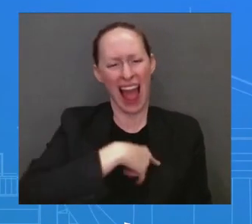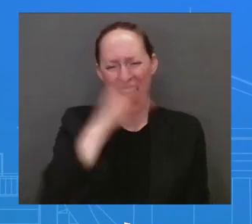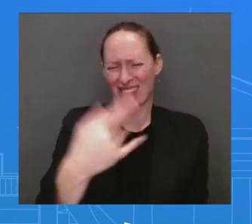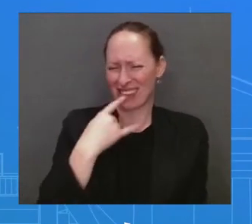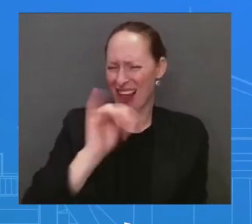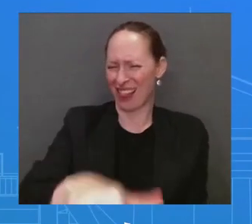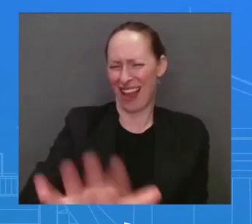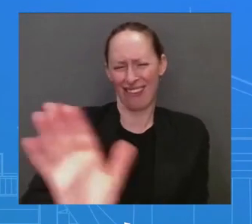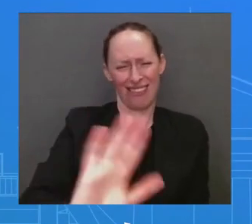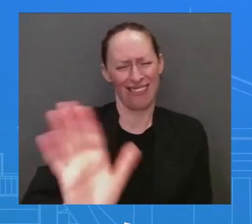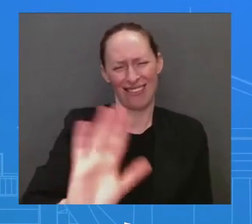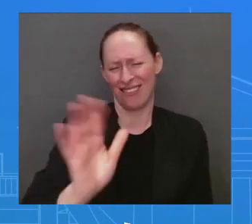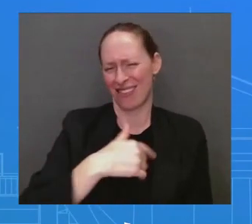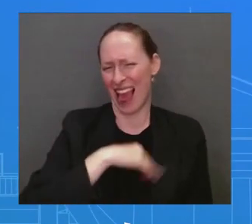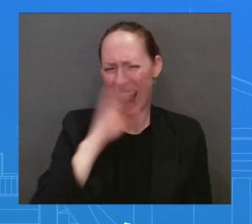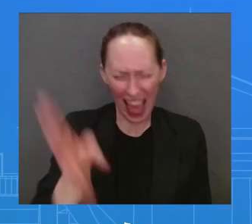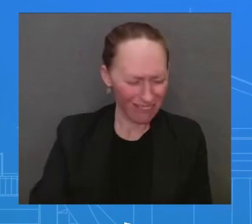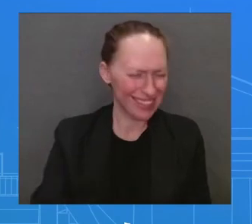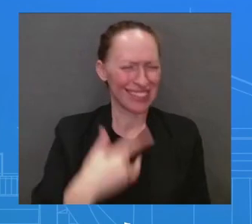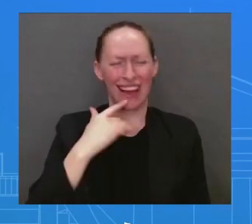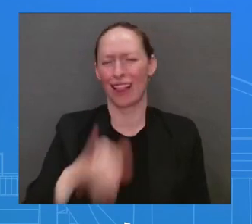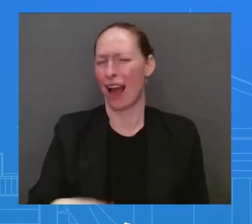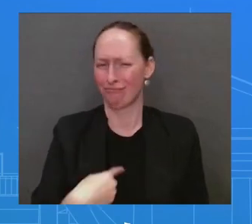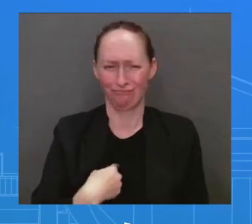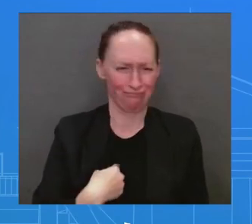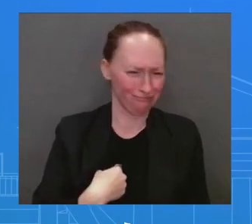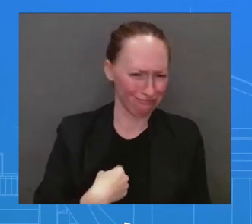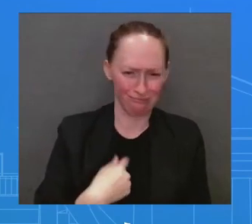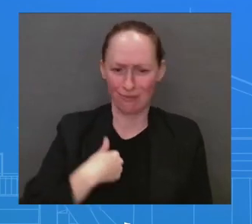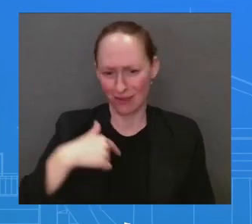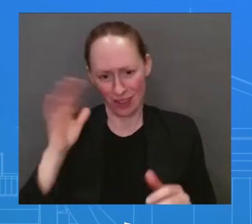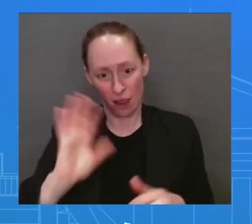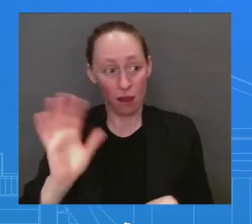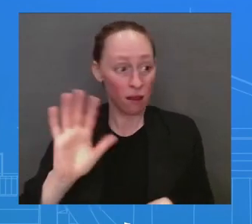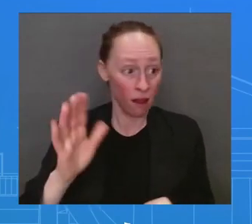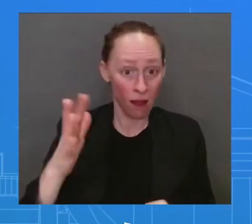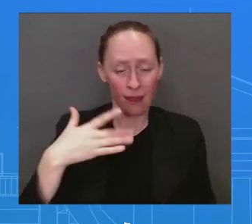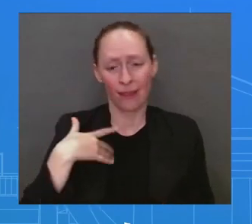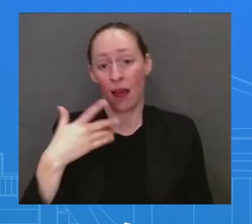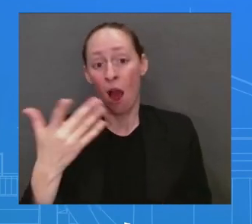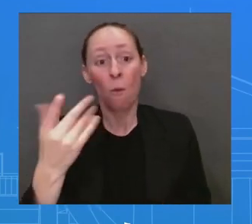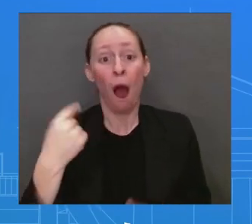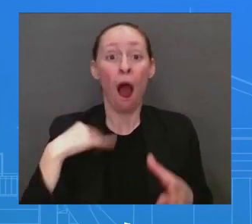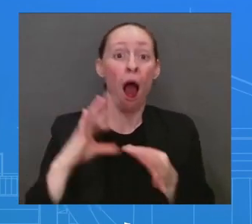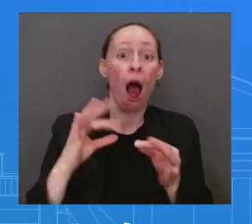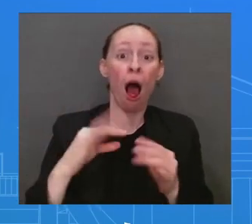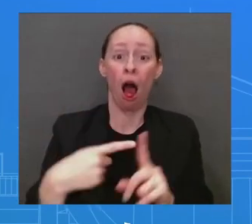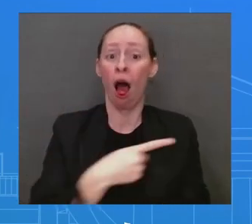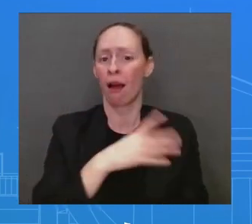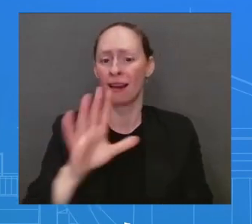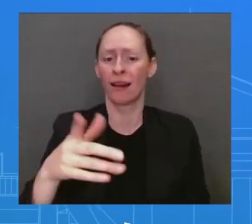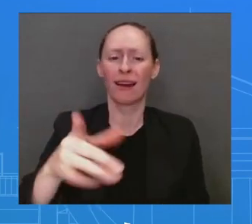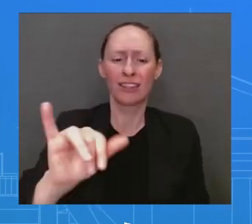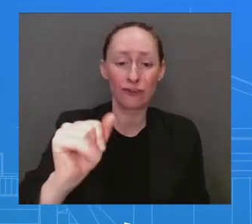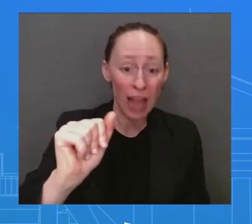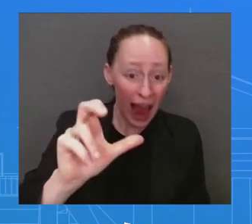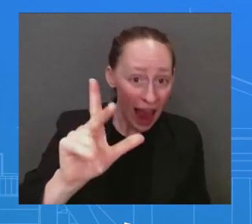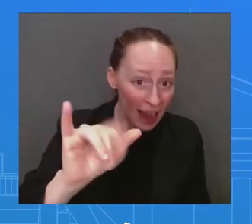we've said, and there's been no change, what we said, Jackie, is Iran is certainly complicit